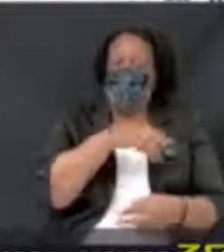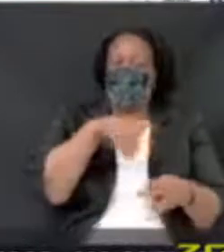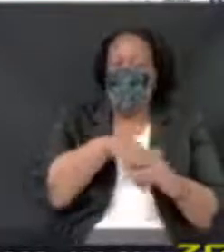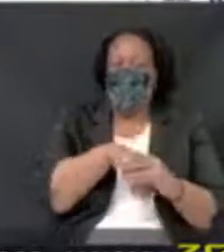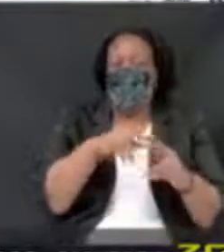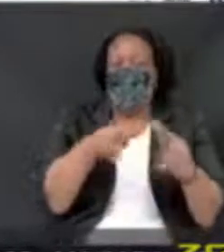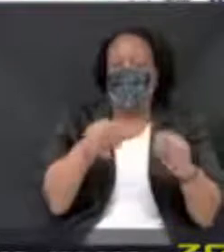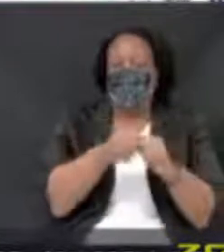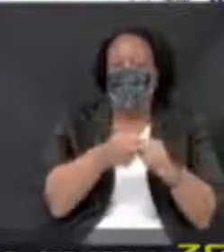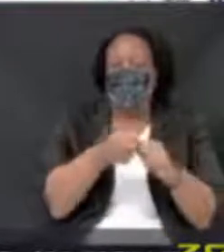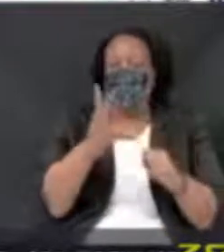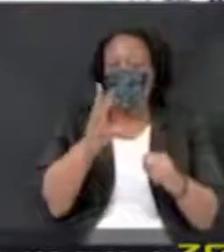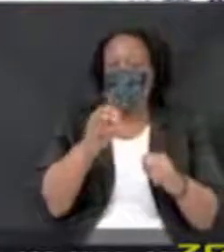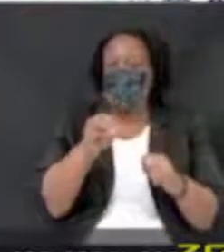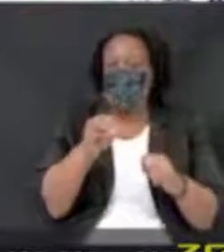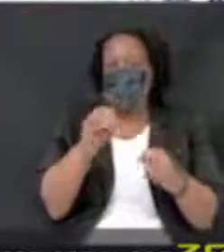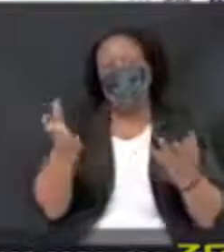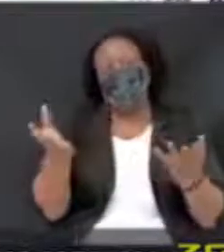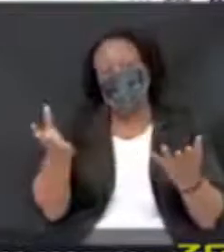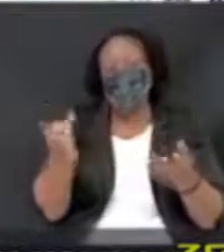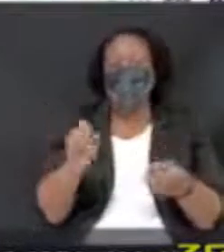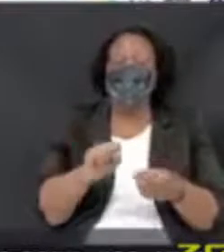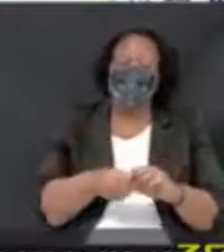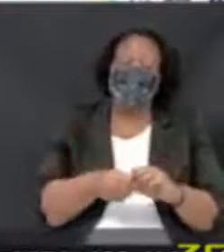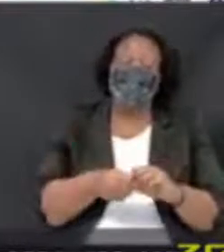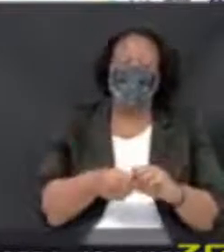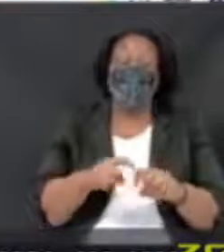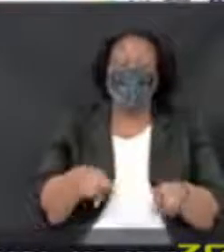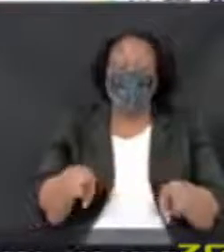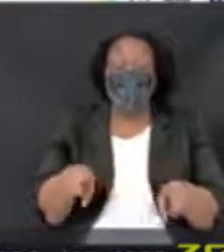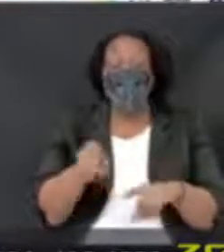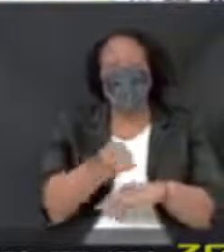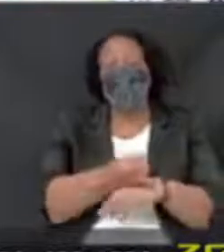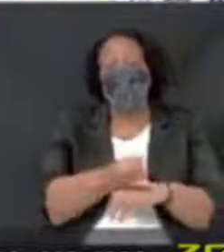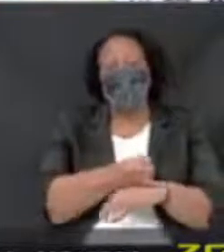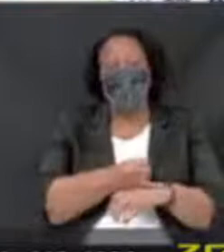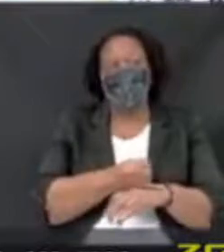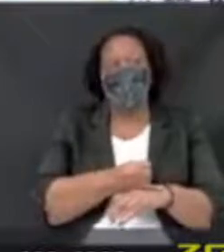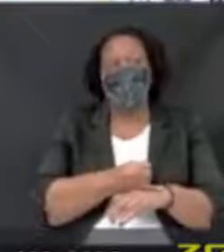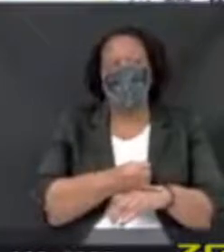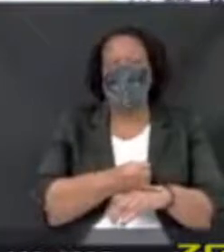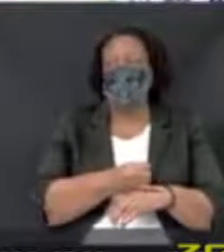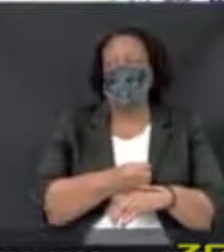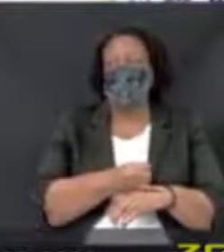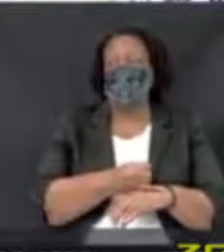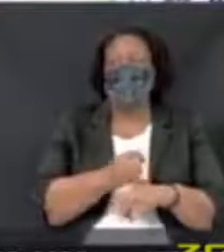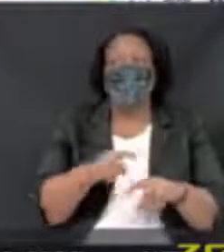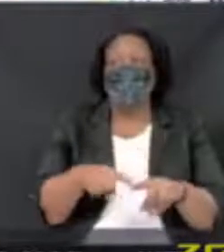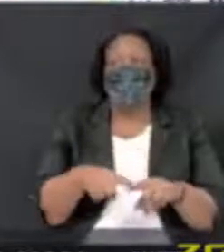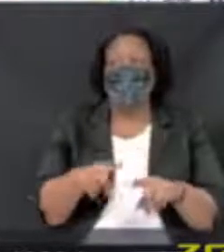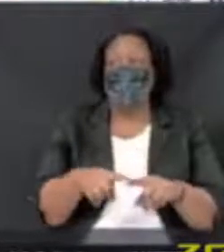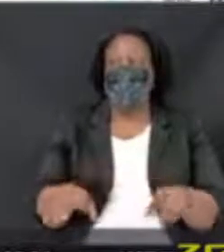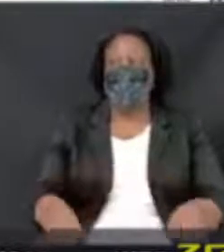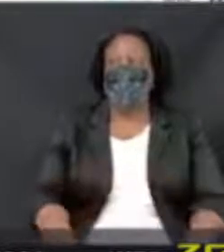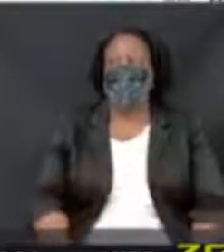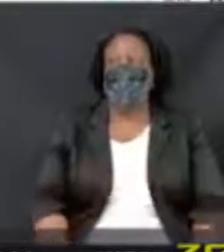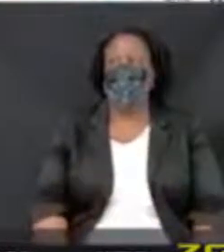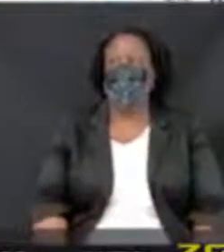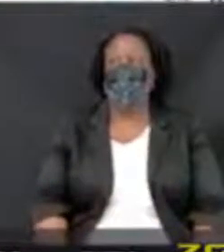reach 80% by the end of the week, because with the new vaccination figures that came in today, we